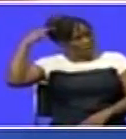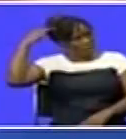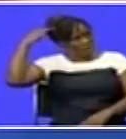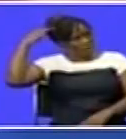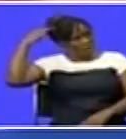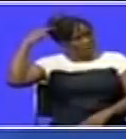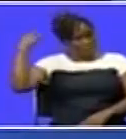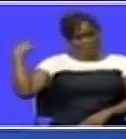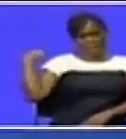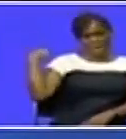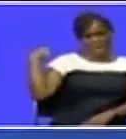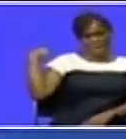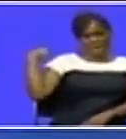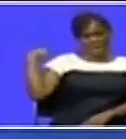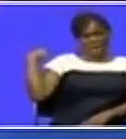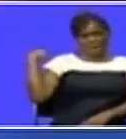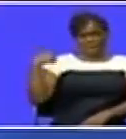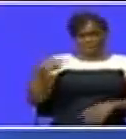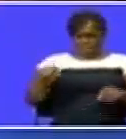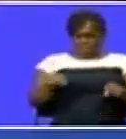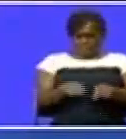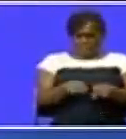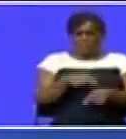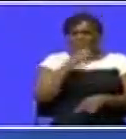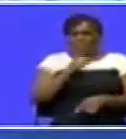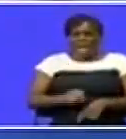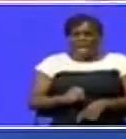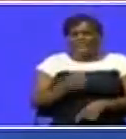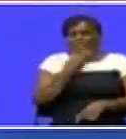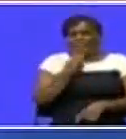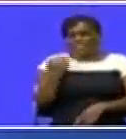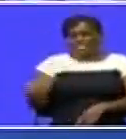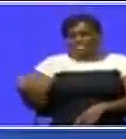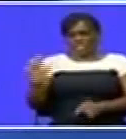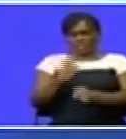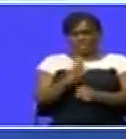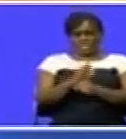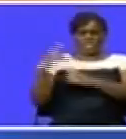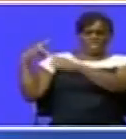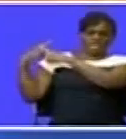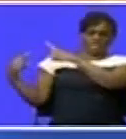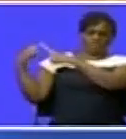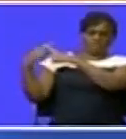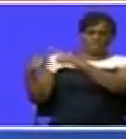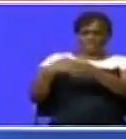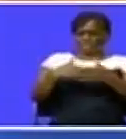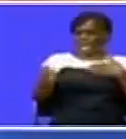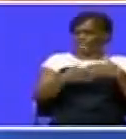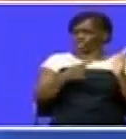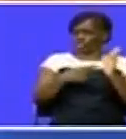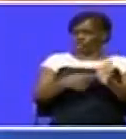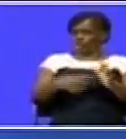na hapa. The deadly onslaught left the grandfather of several children reeling from the experience. Several signs,